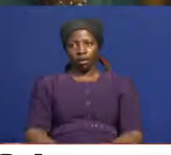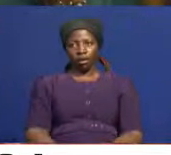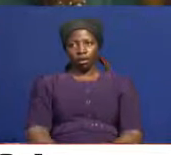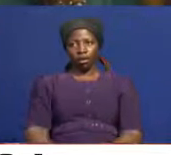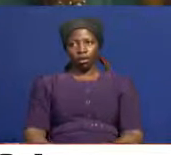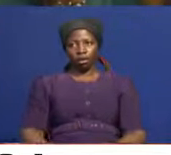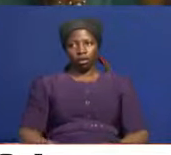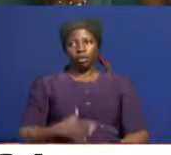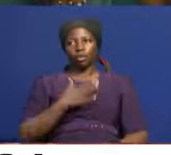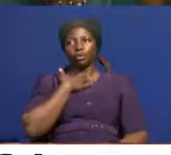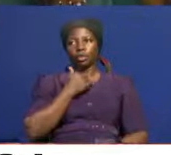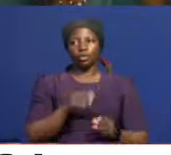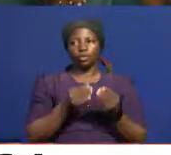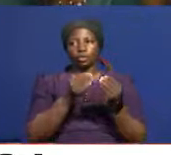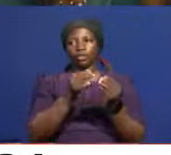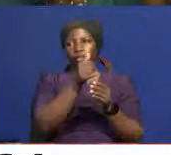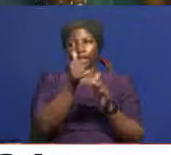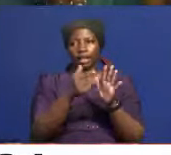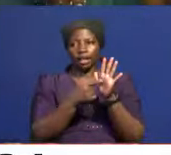Let me give you another example.